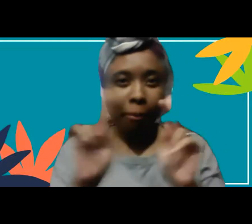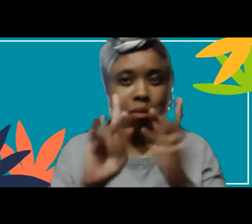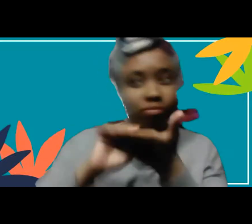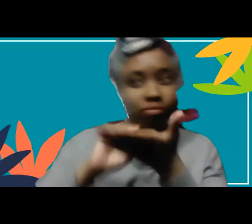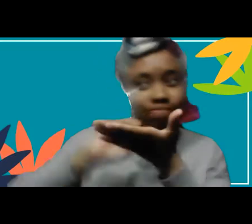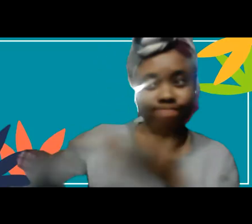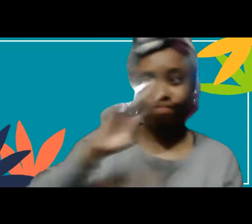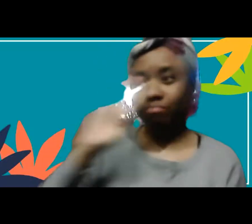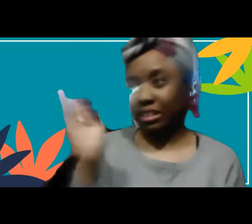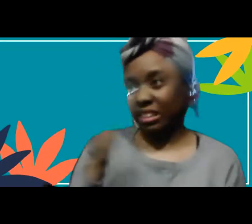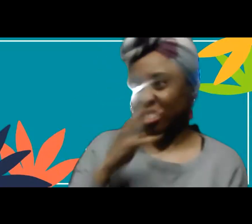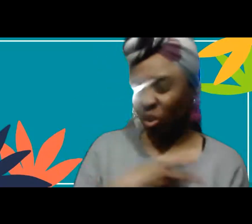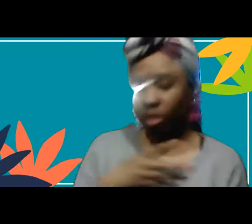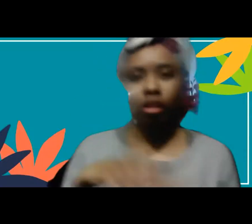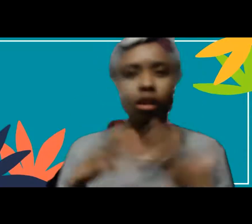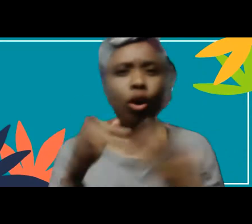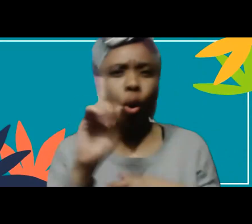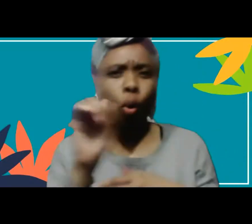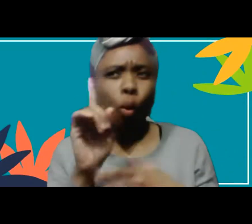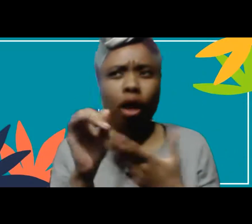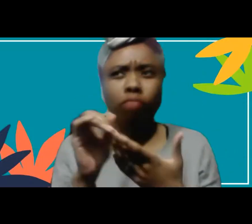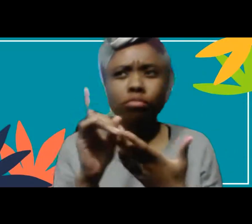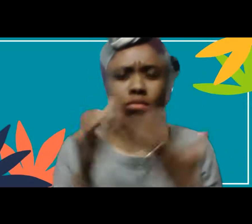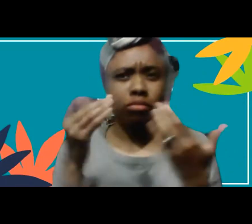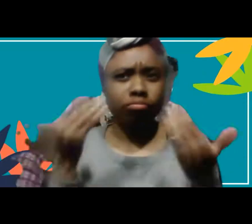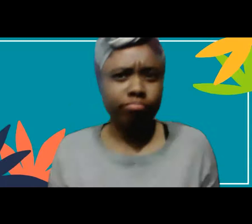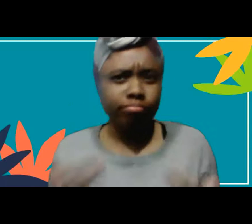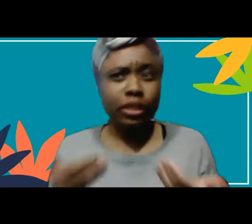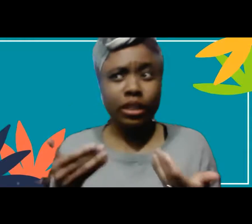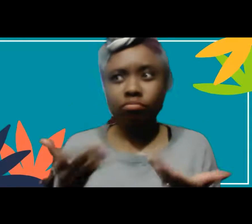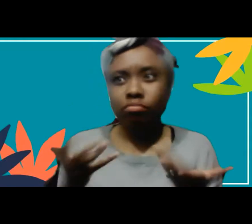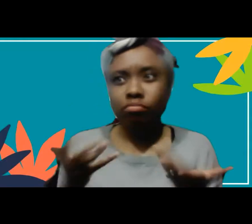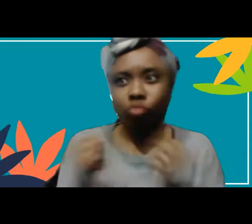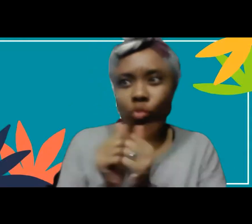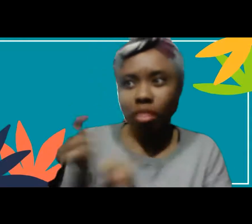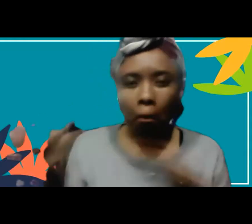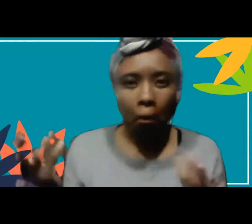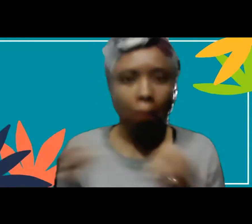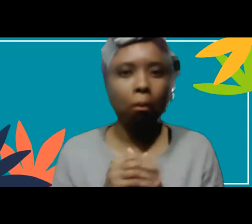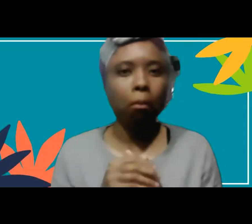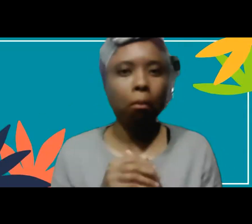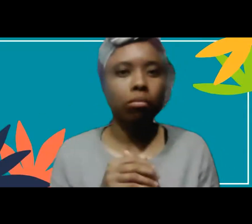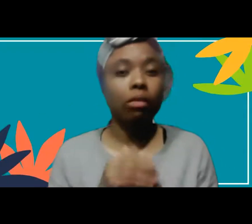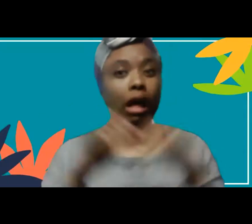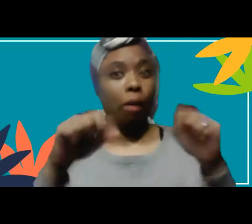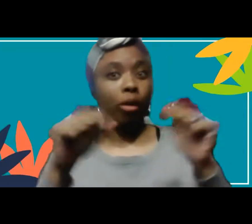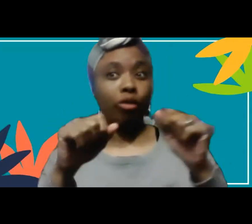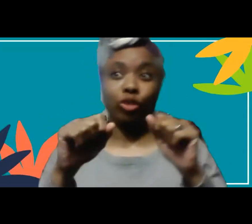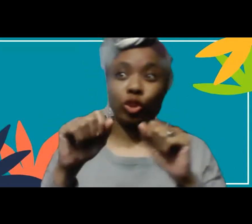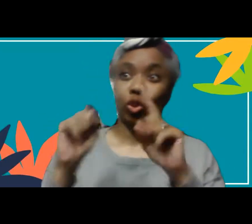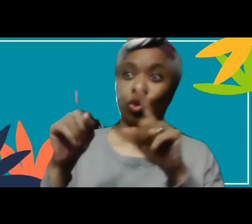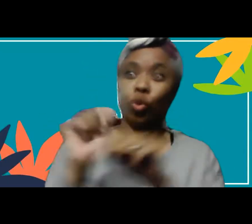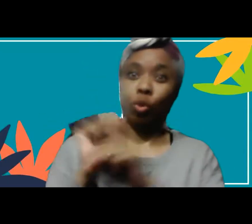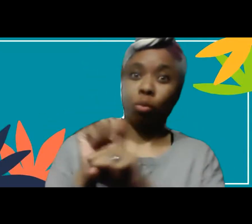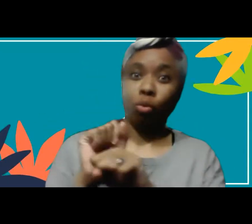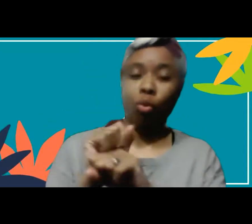who actually, where would we be without them right now, right? And so the ability for some of us to go back to work is because we have